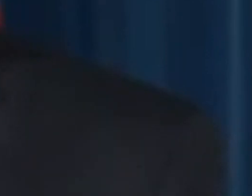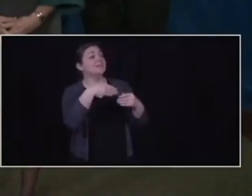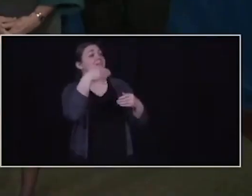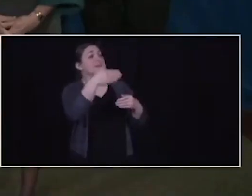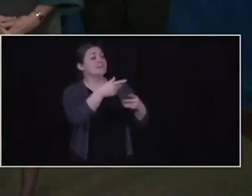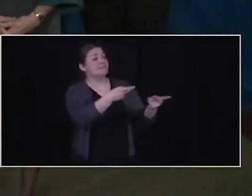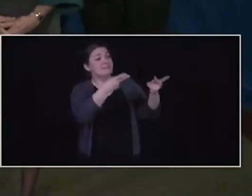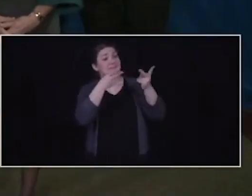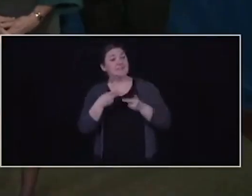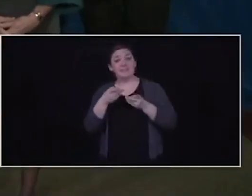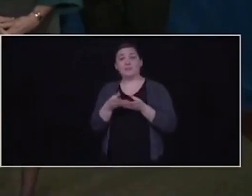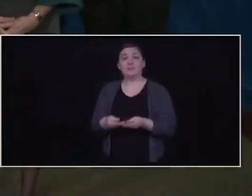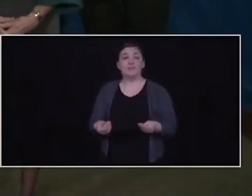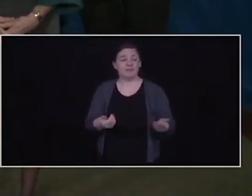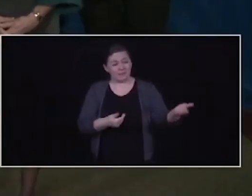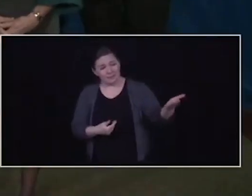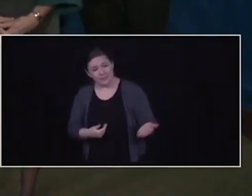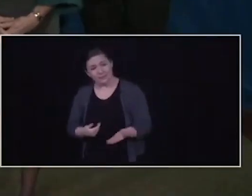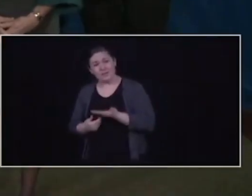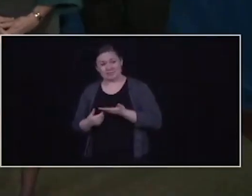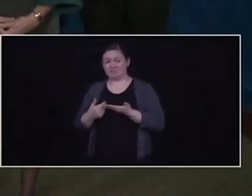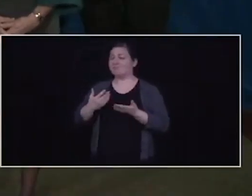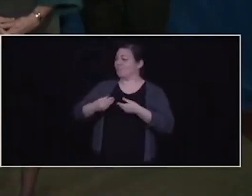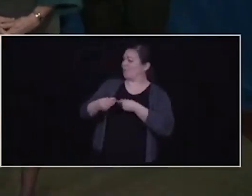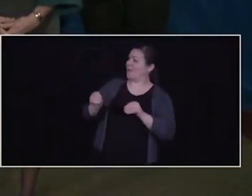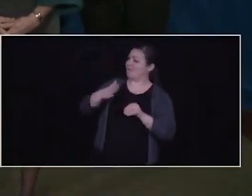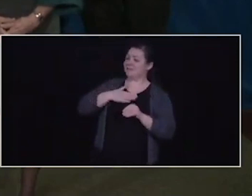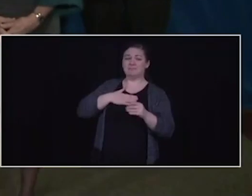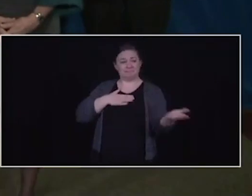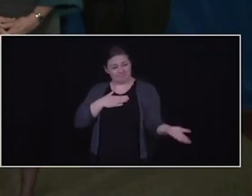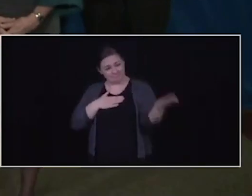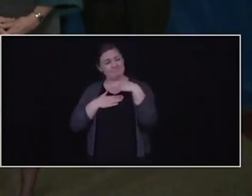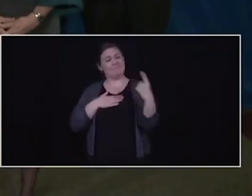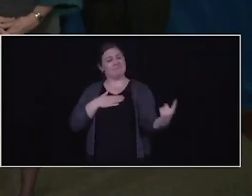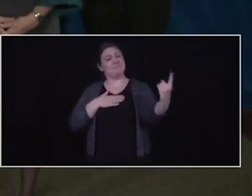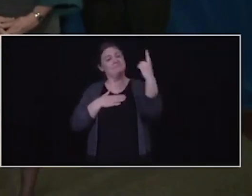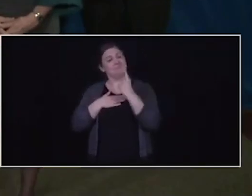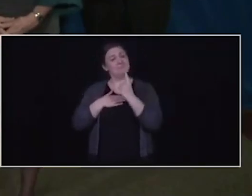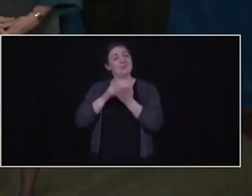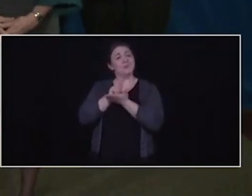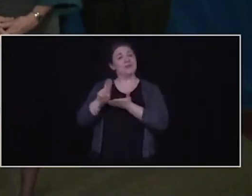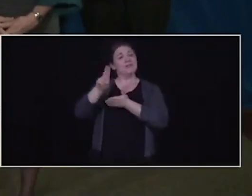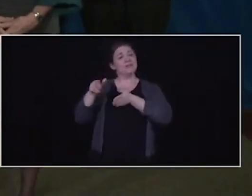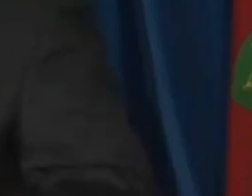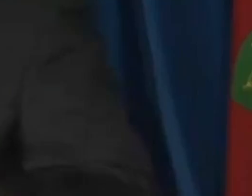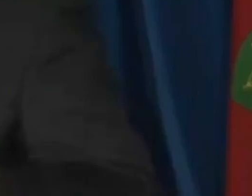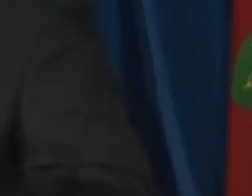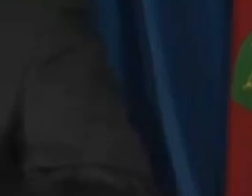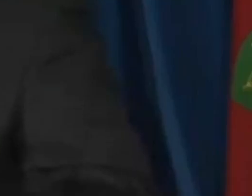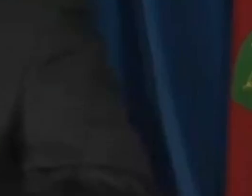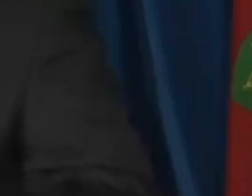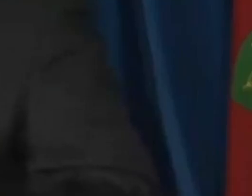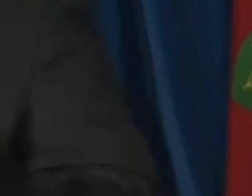consequences for them. But if you were in his good books, you might even get a ringing endorsement. Oh yeah, I got to give Timmy's a good plug. The